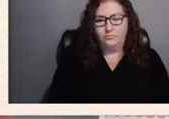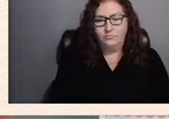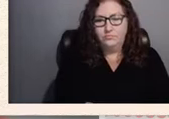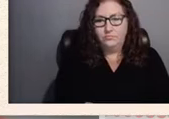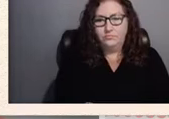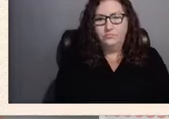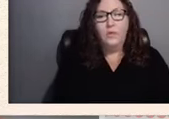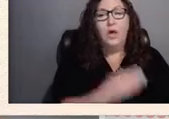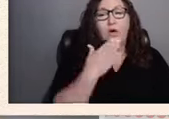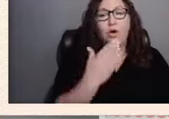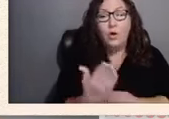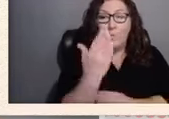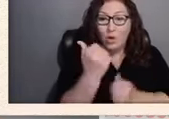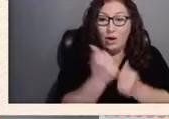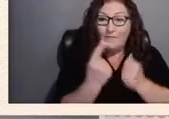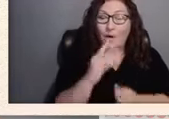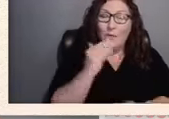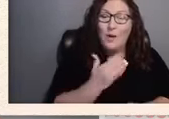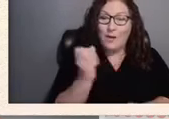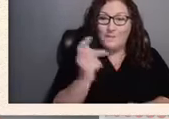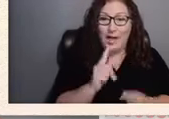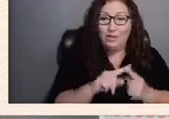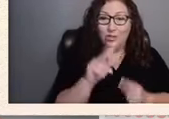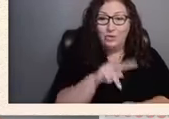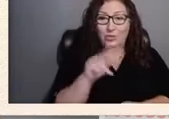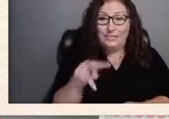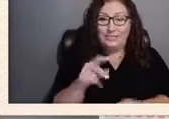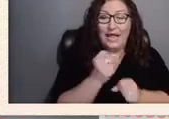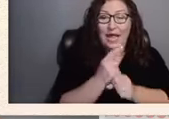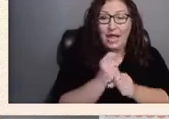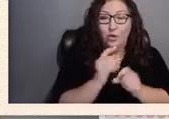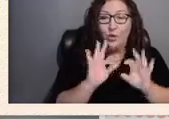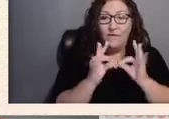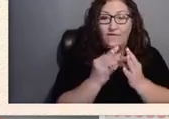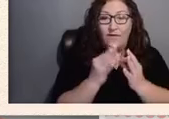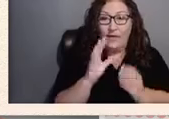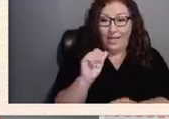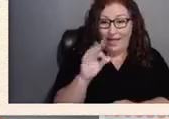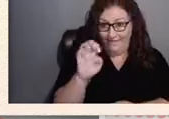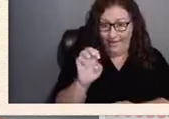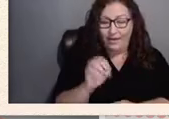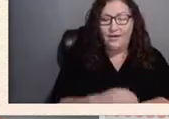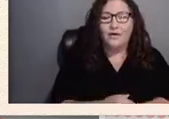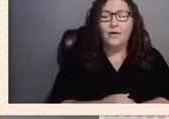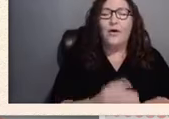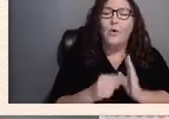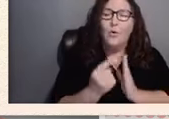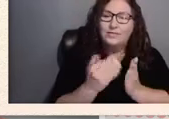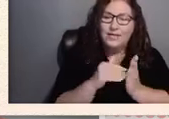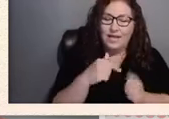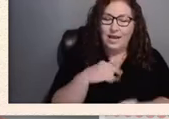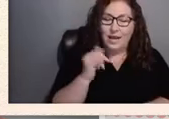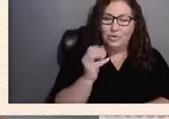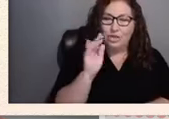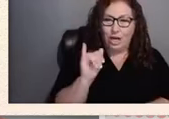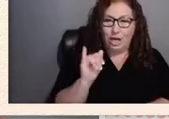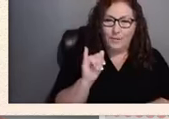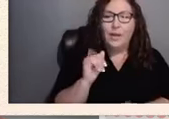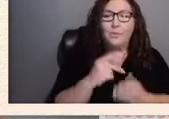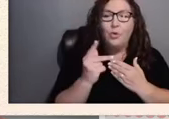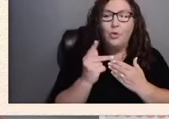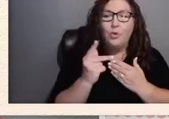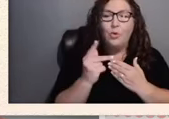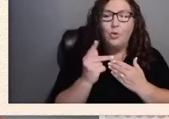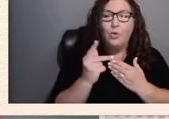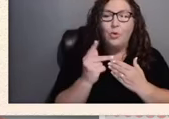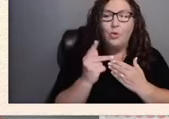Good morning, everybody, and welcome back to the 22nd Annual Family Cafe. Once again, I'm Jeremy Countryman, Program Director here at the